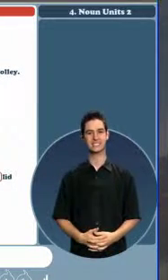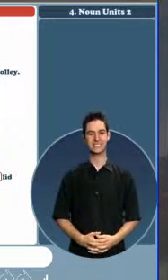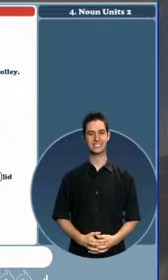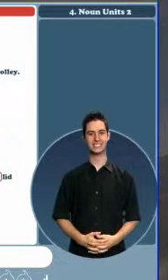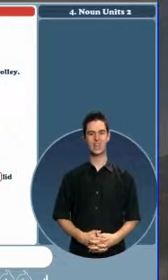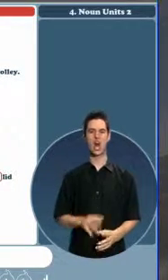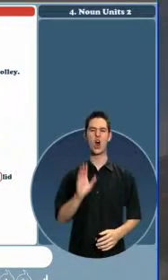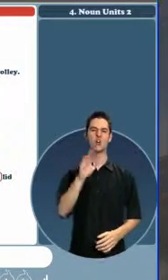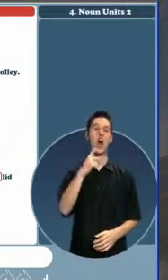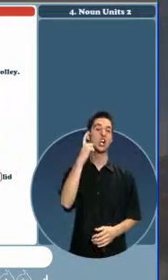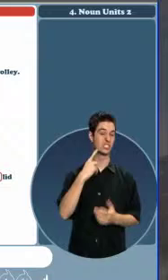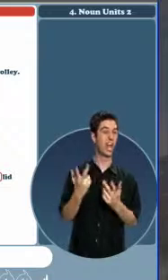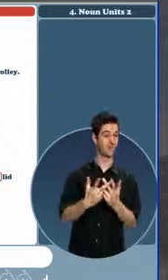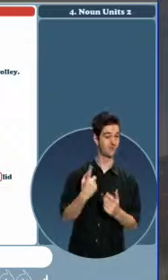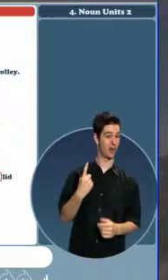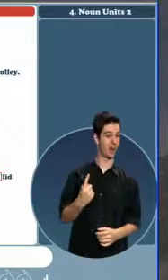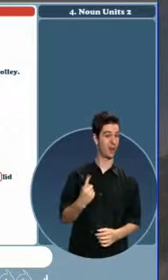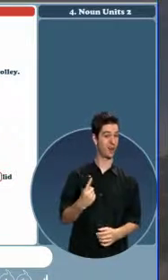Good.